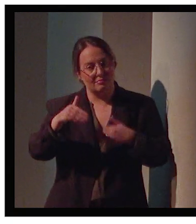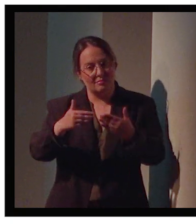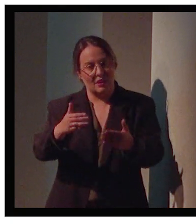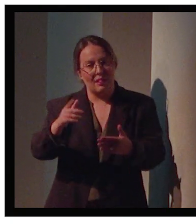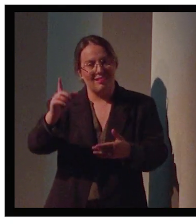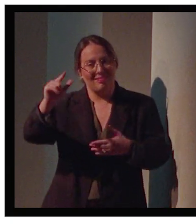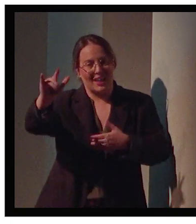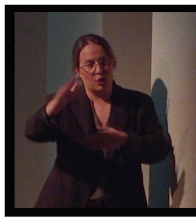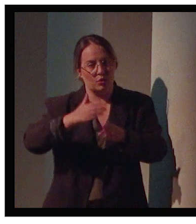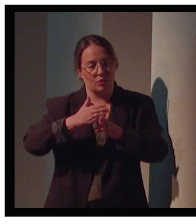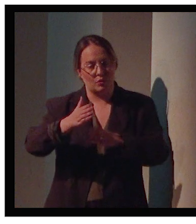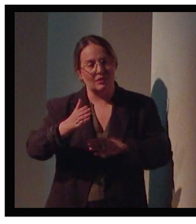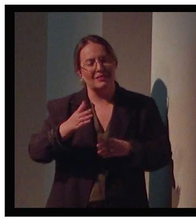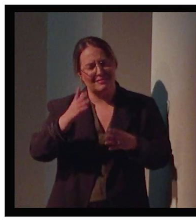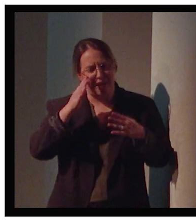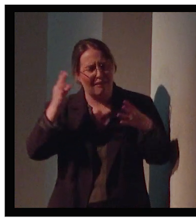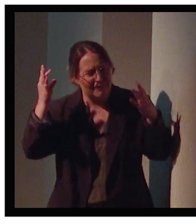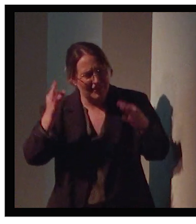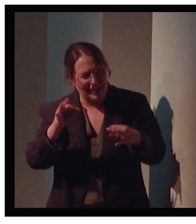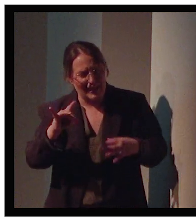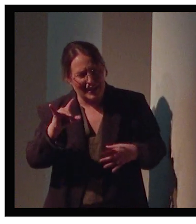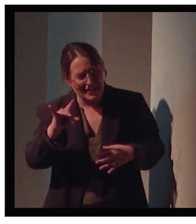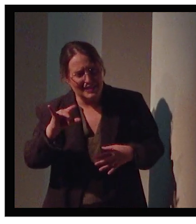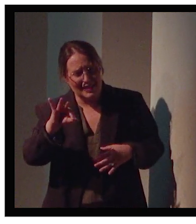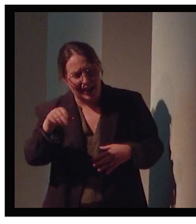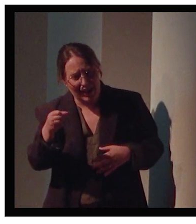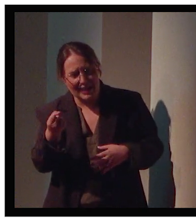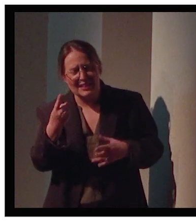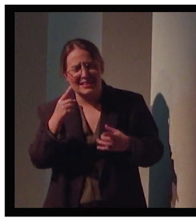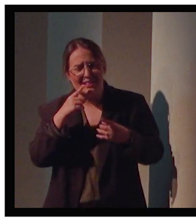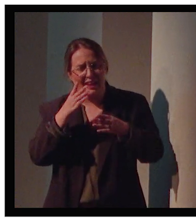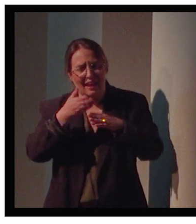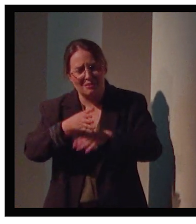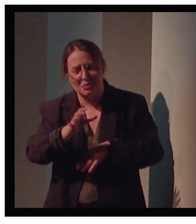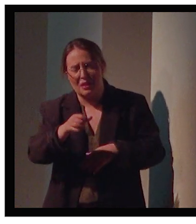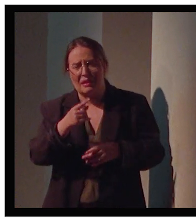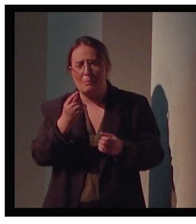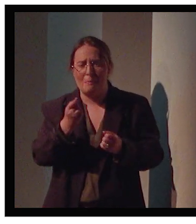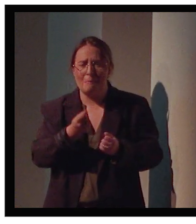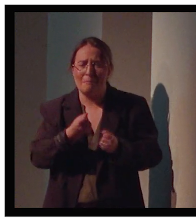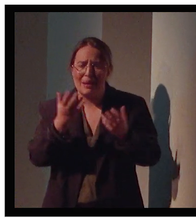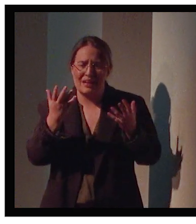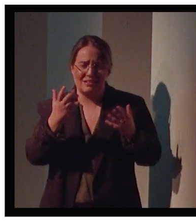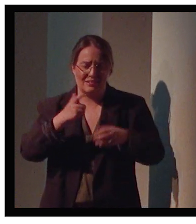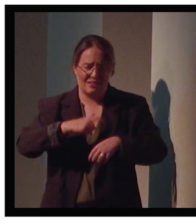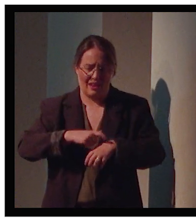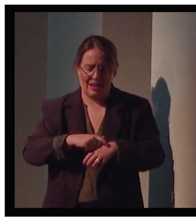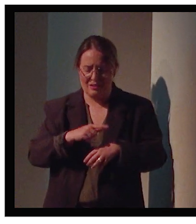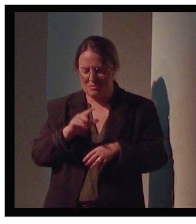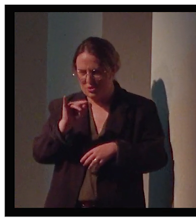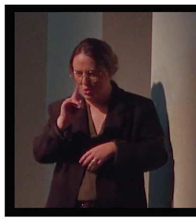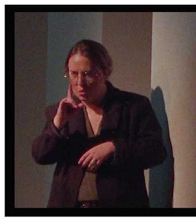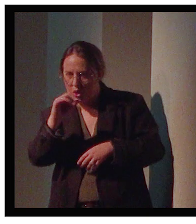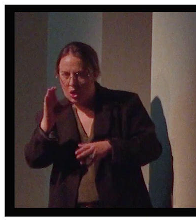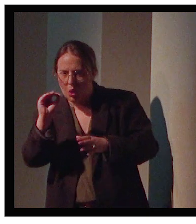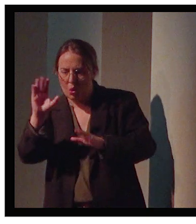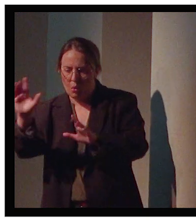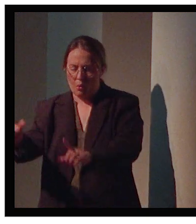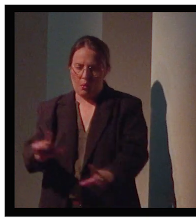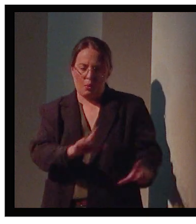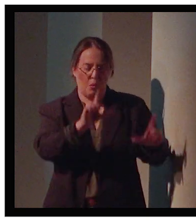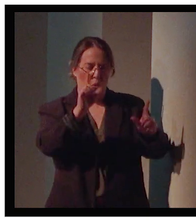career, certainly in the 1890s and after, spent a lot of time in his studio refining his